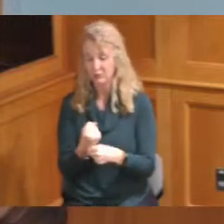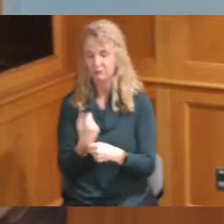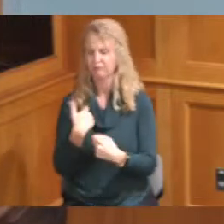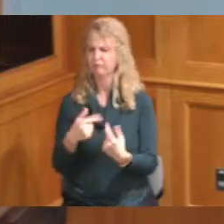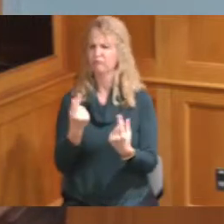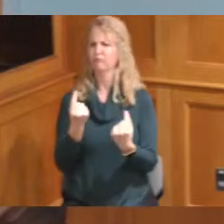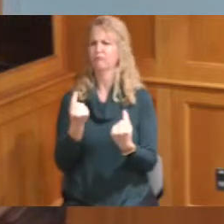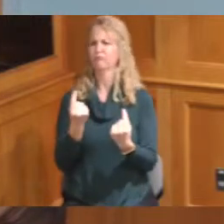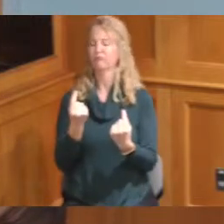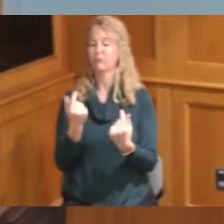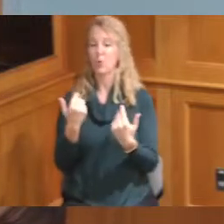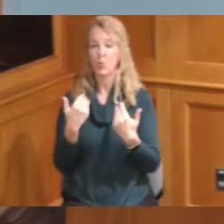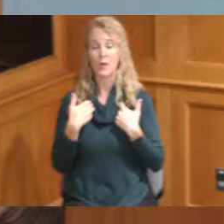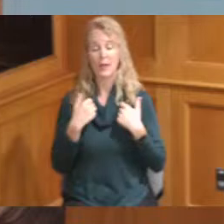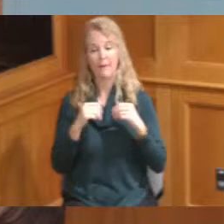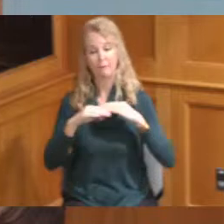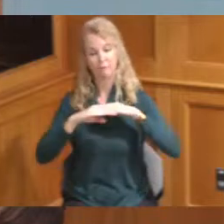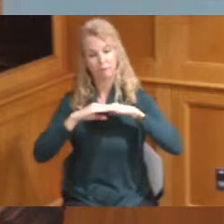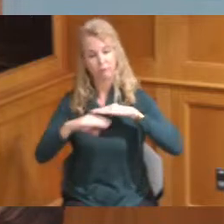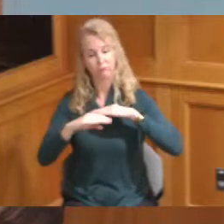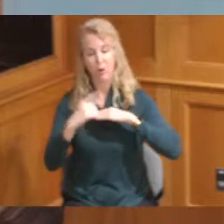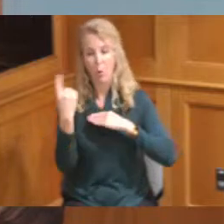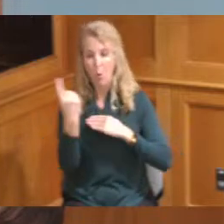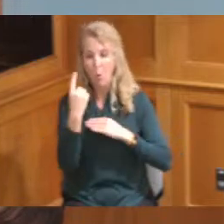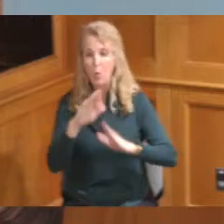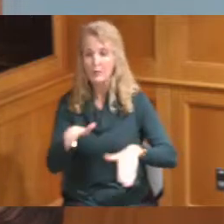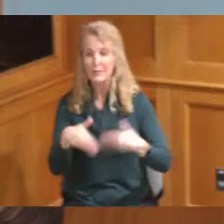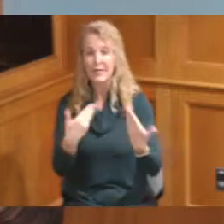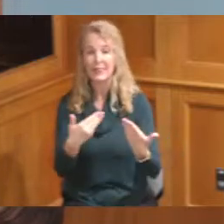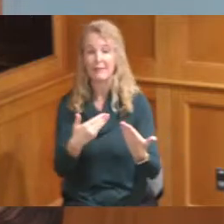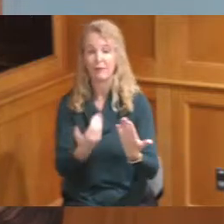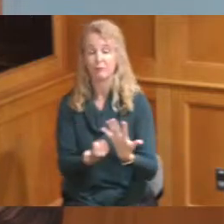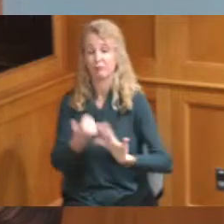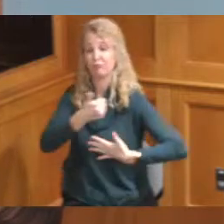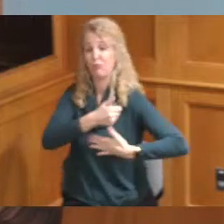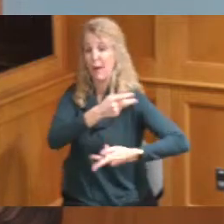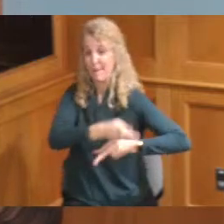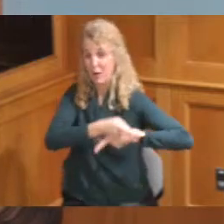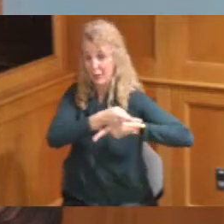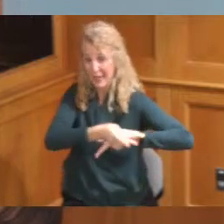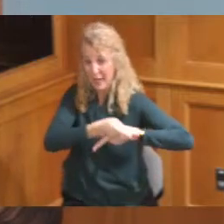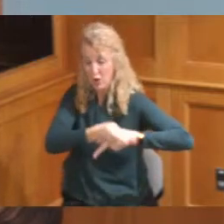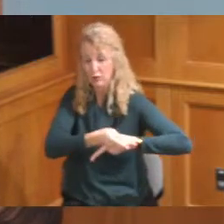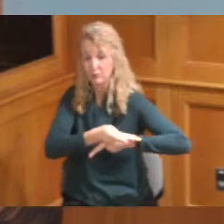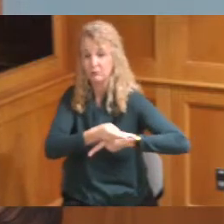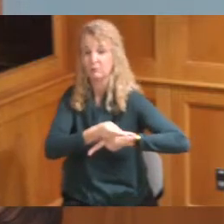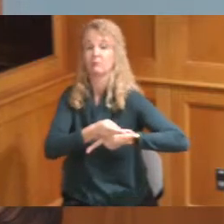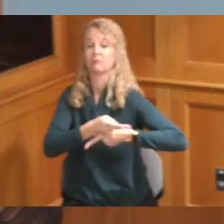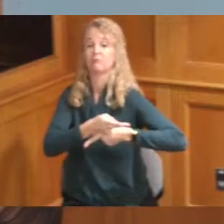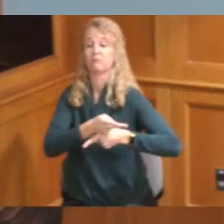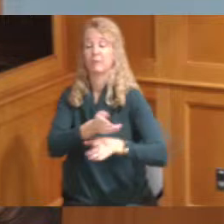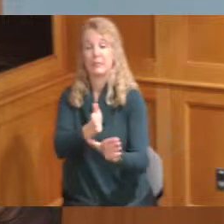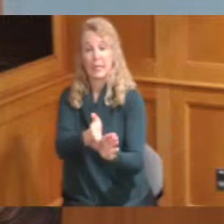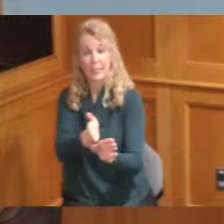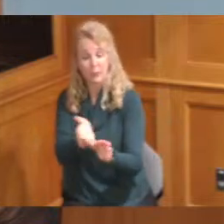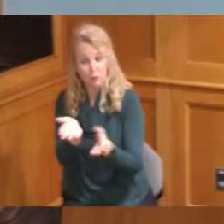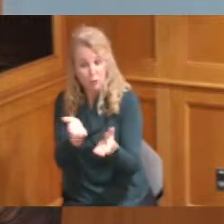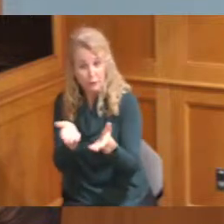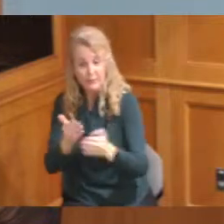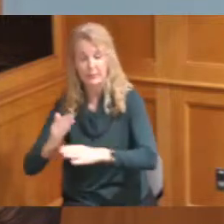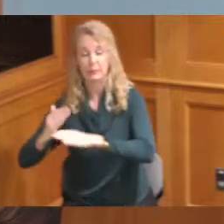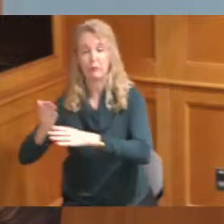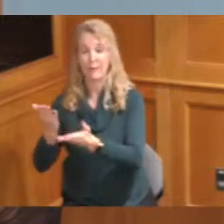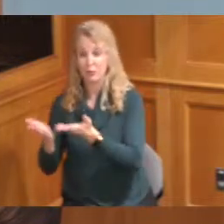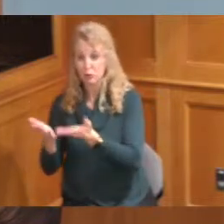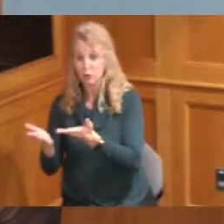healthcare agency, we have consistently delivered primary care, behavioral health, psychiatric services, and prevention services